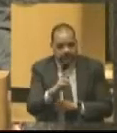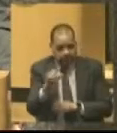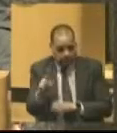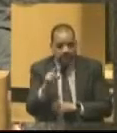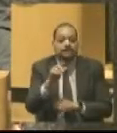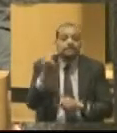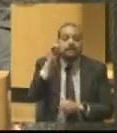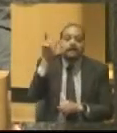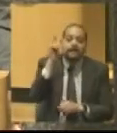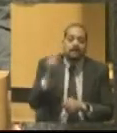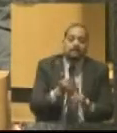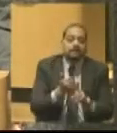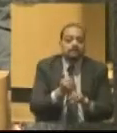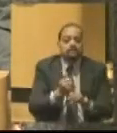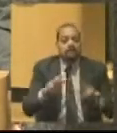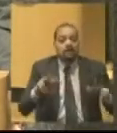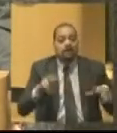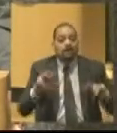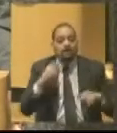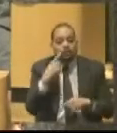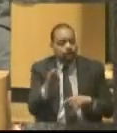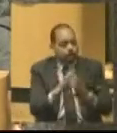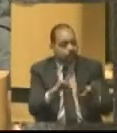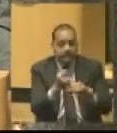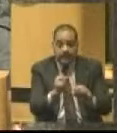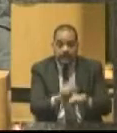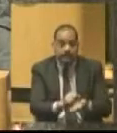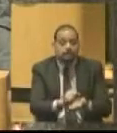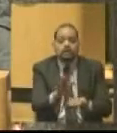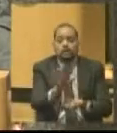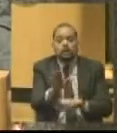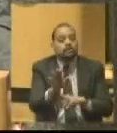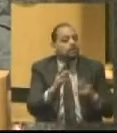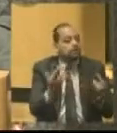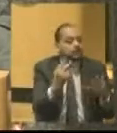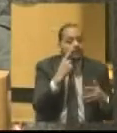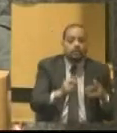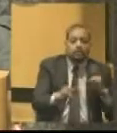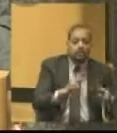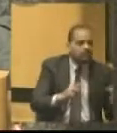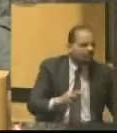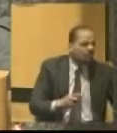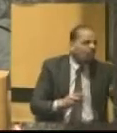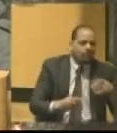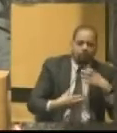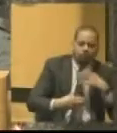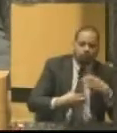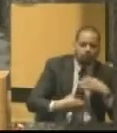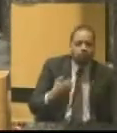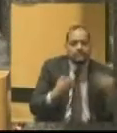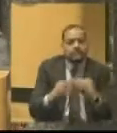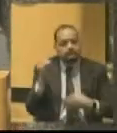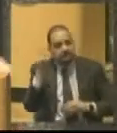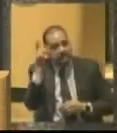to emancipate slaves, nor was he waiting patiently for public opinion to catch up with him. By the time he issued the proclamation, the